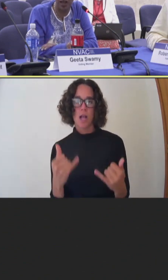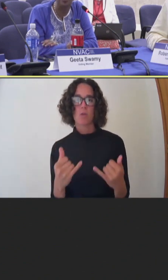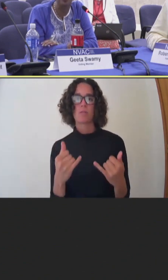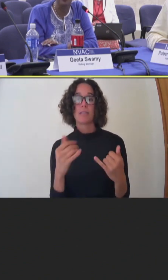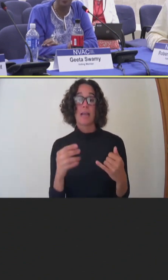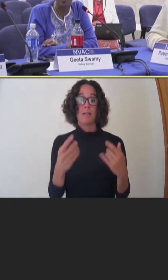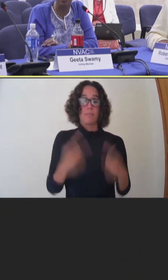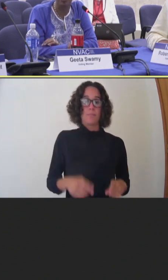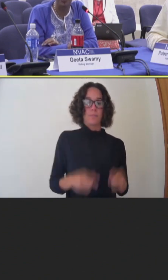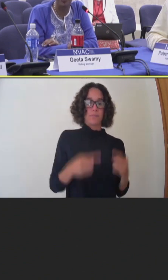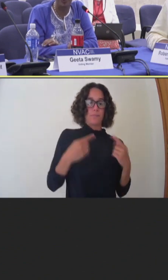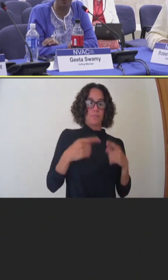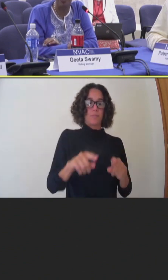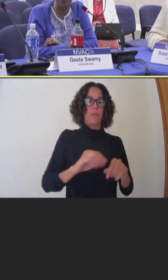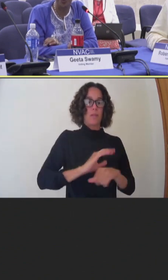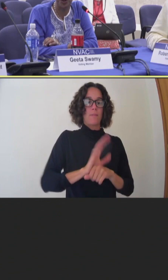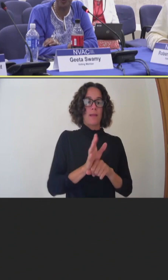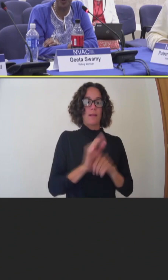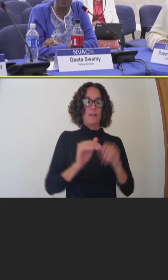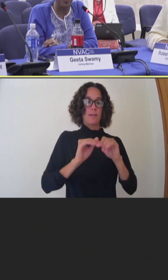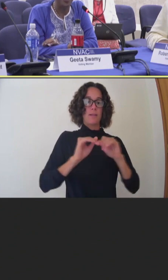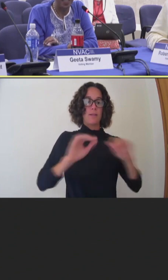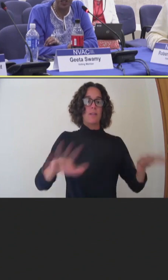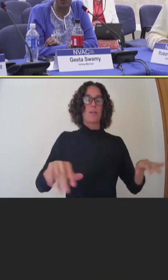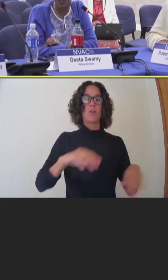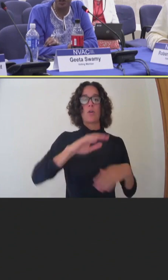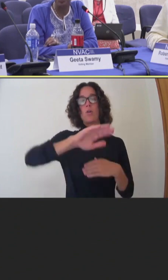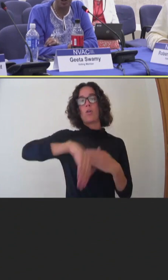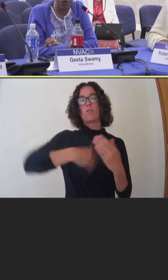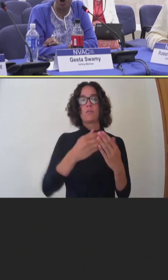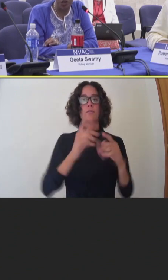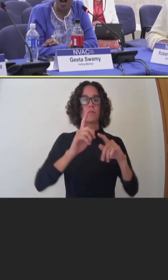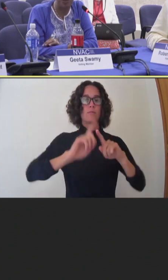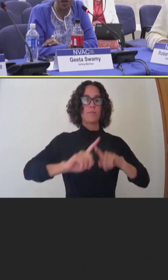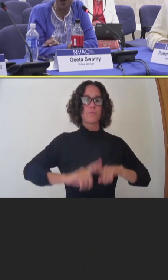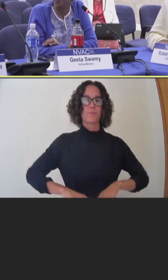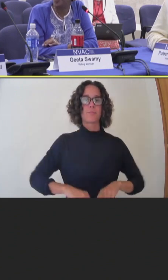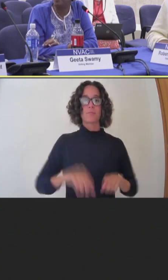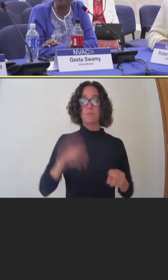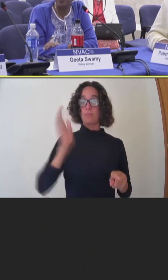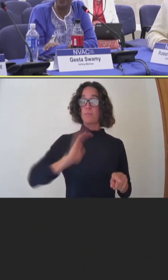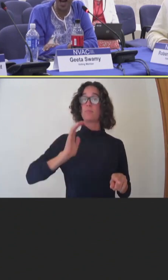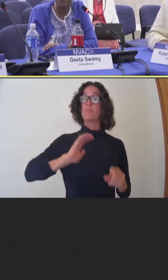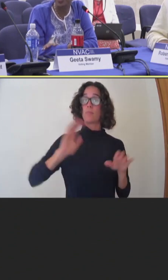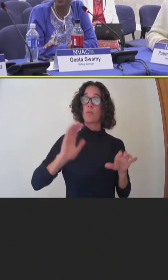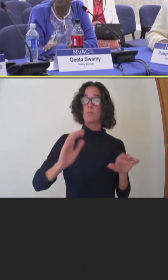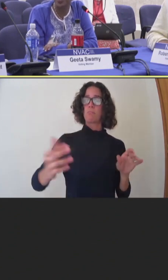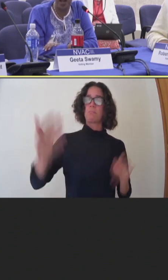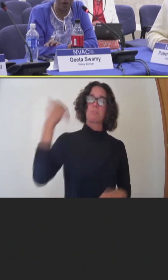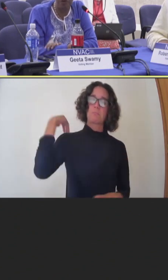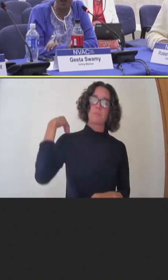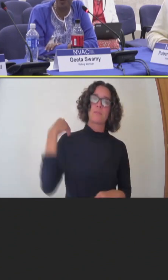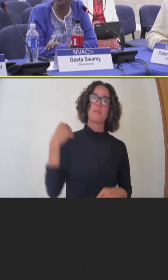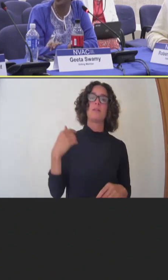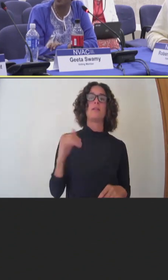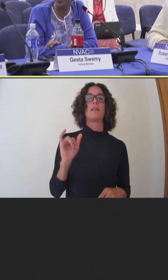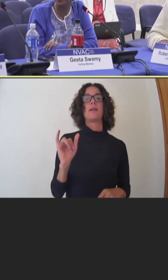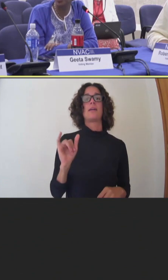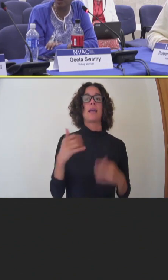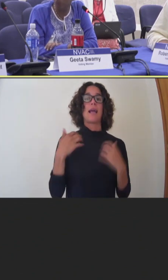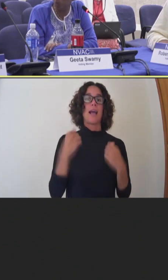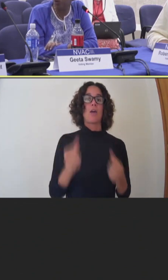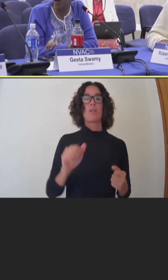that, you know, all the sort of things we used to do a long time ago, you know, having health fairs,